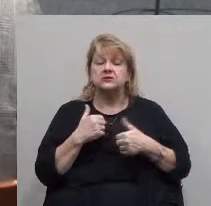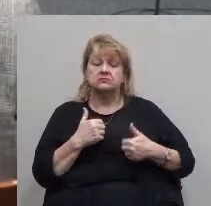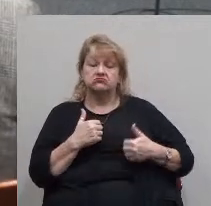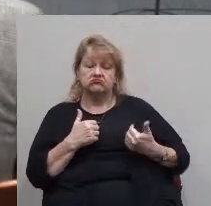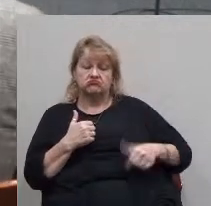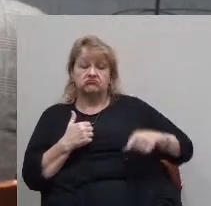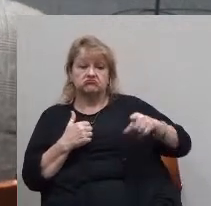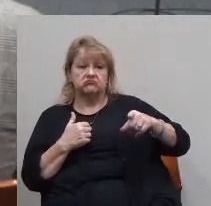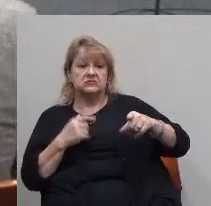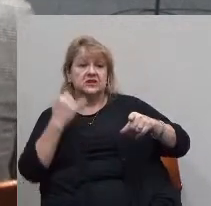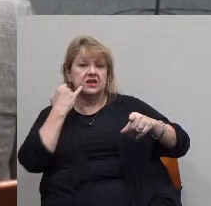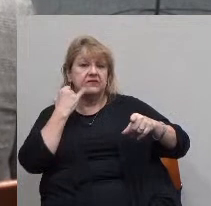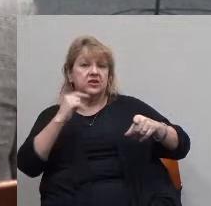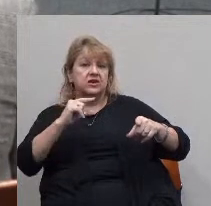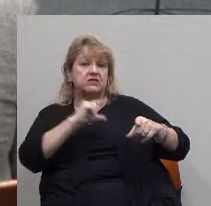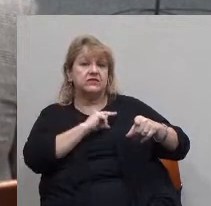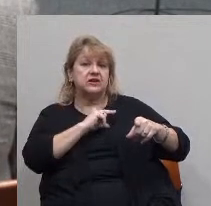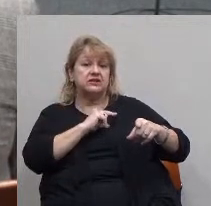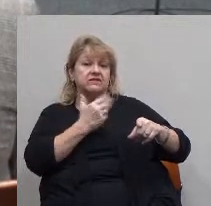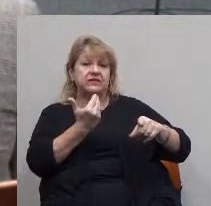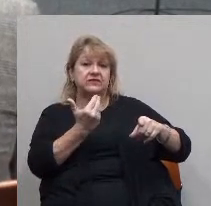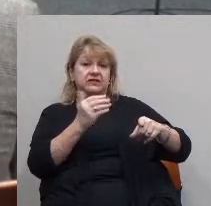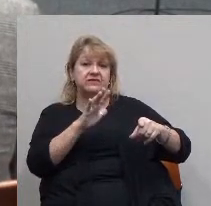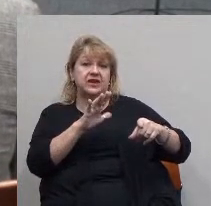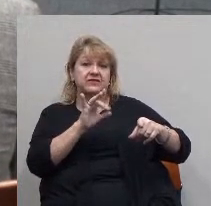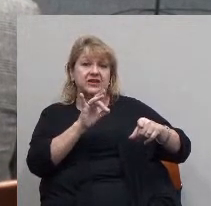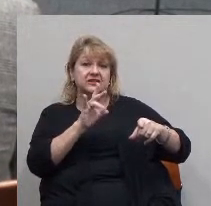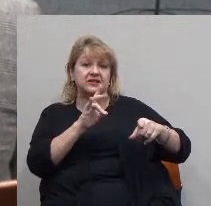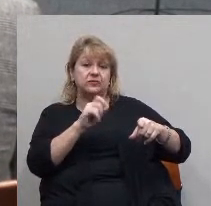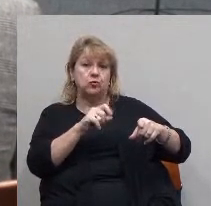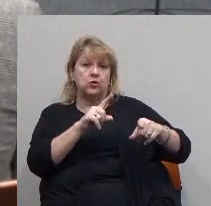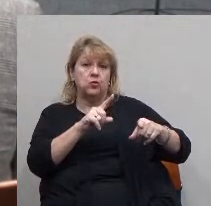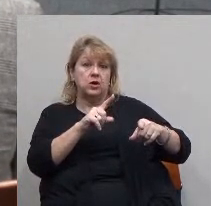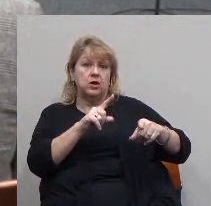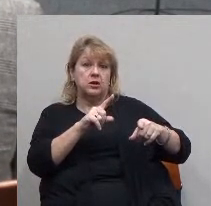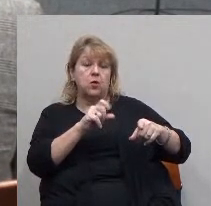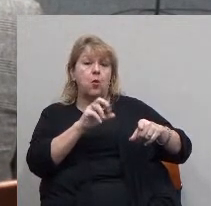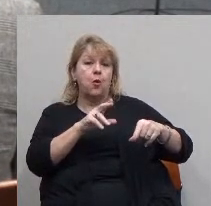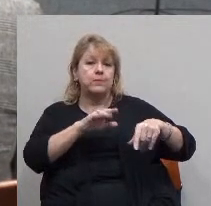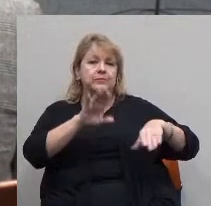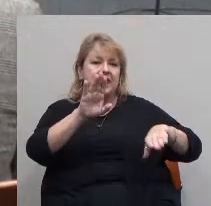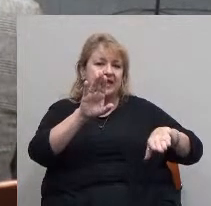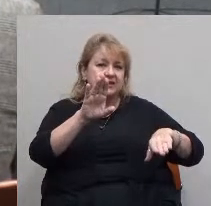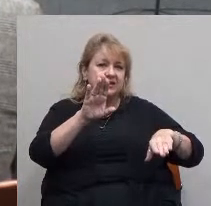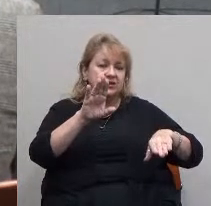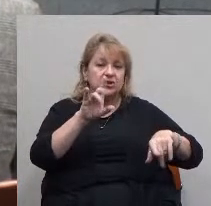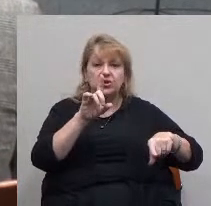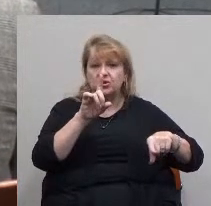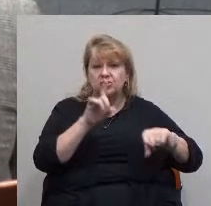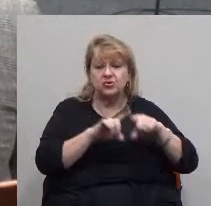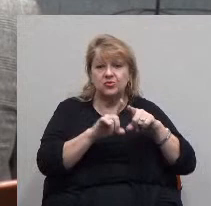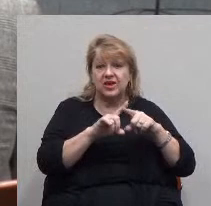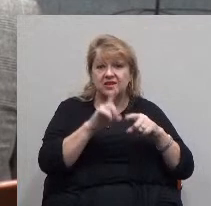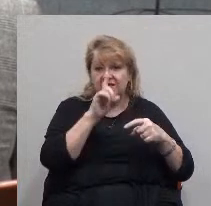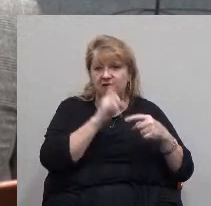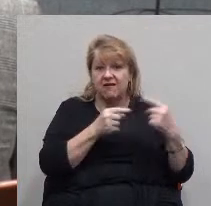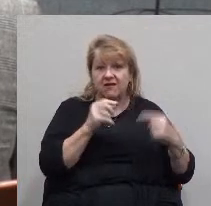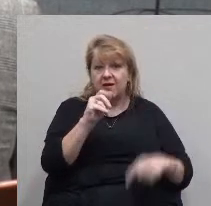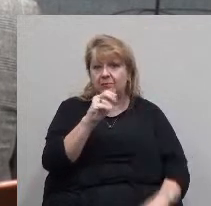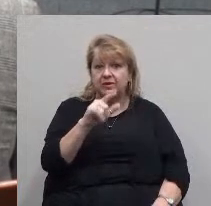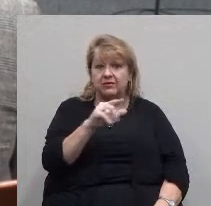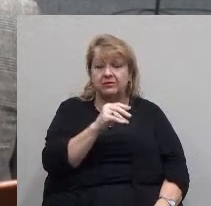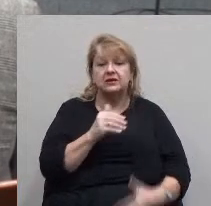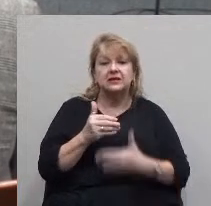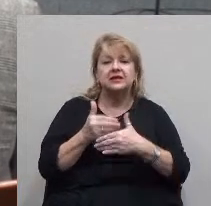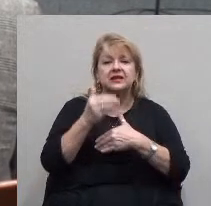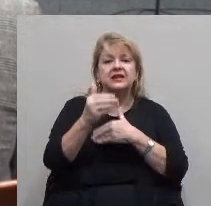it says if you've been convicted of a 15587.1 crime or pled, that you don't even get an appeal, but in the very